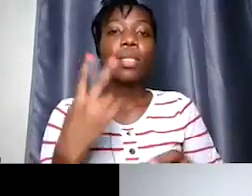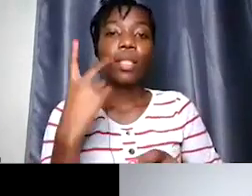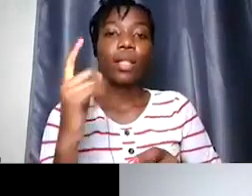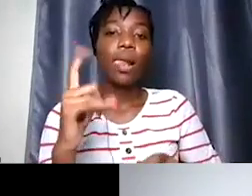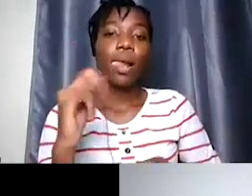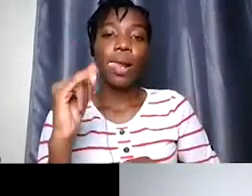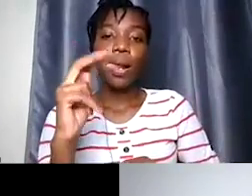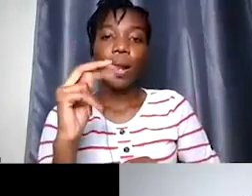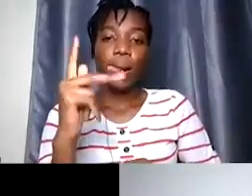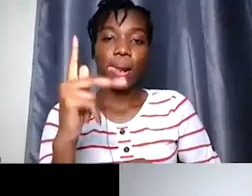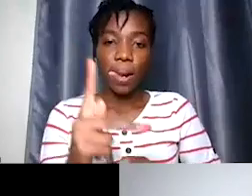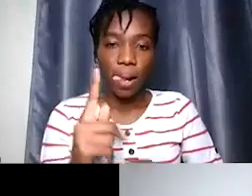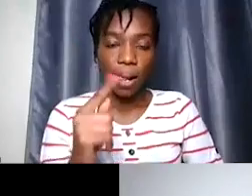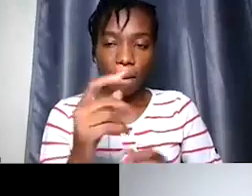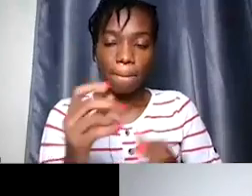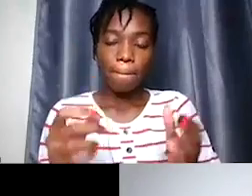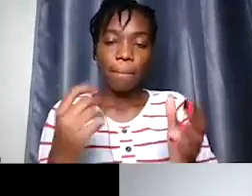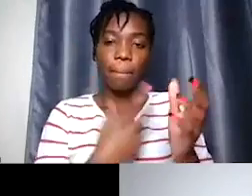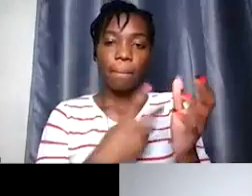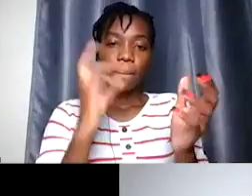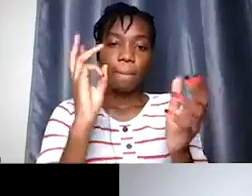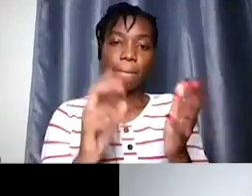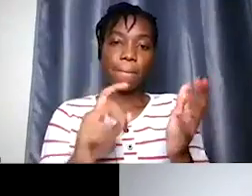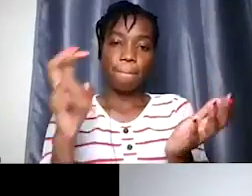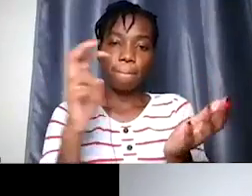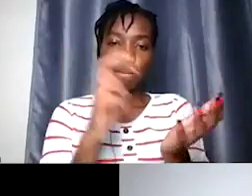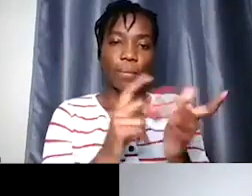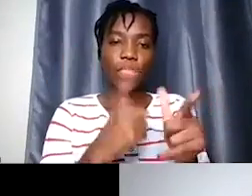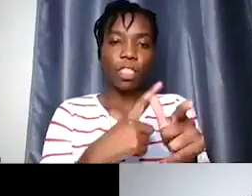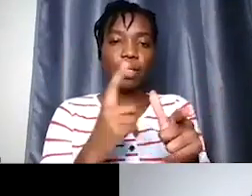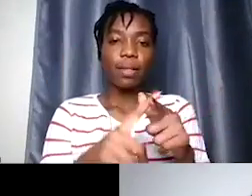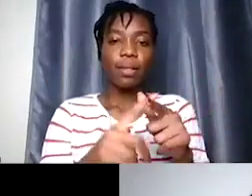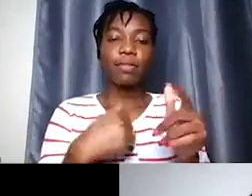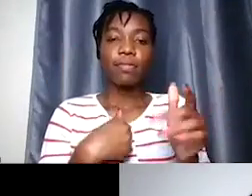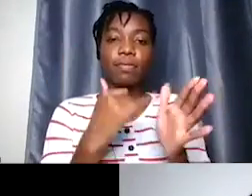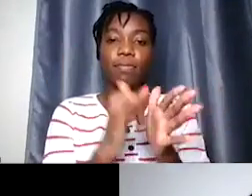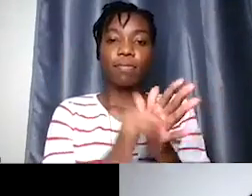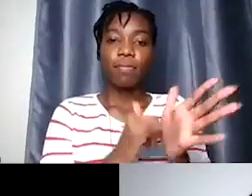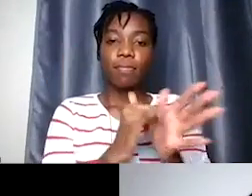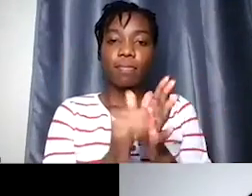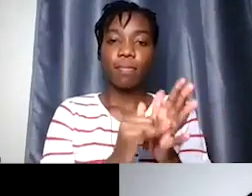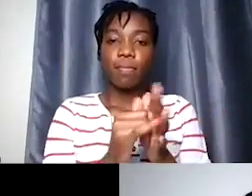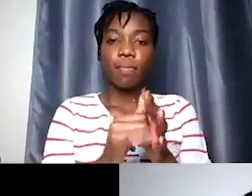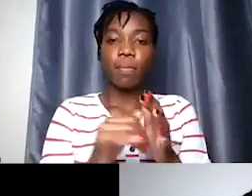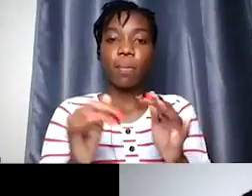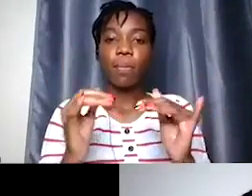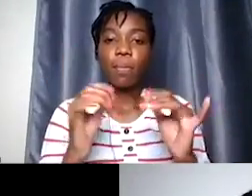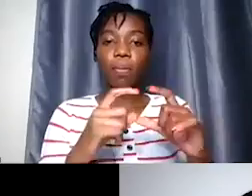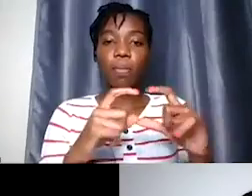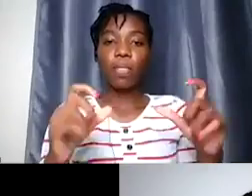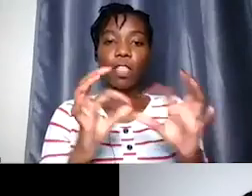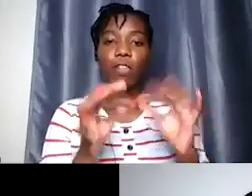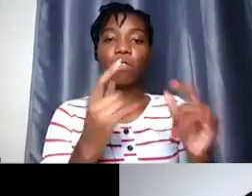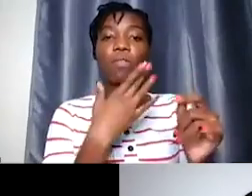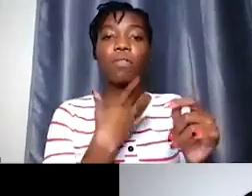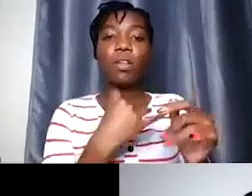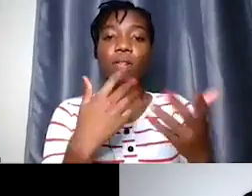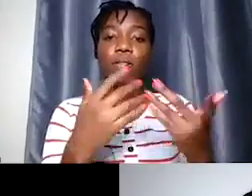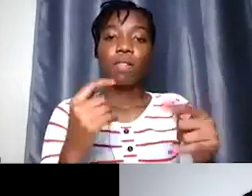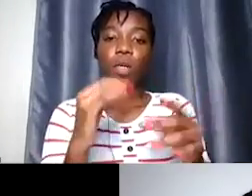our YouTube channel. If you want to be updated on what's happening on Atara Solutions,